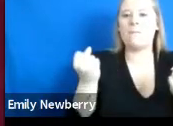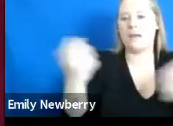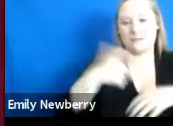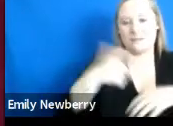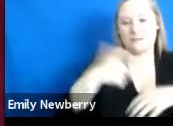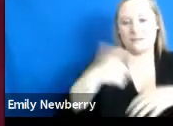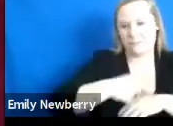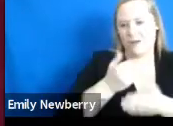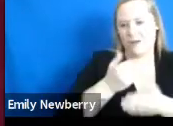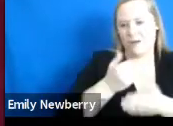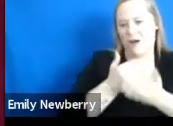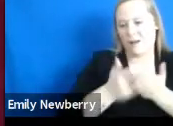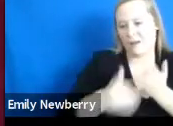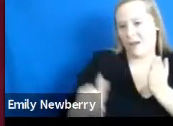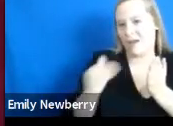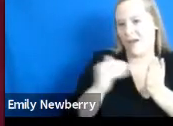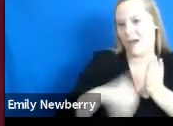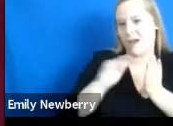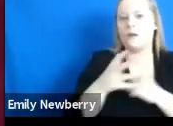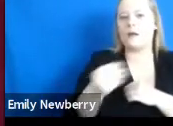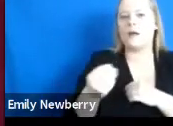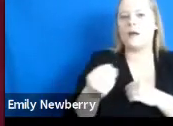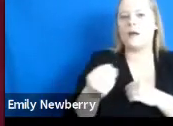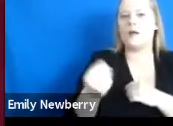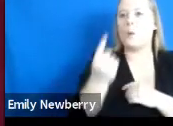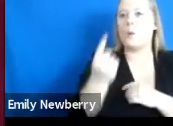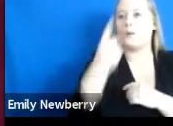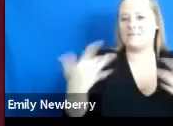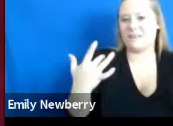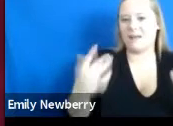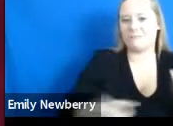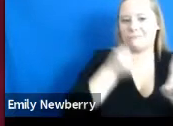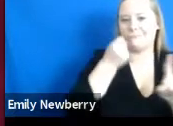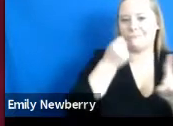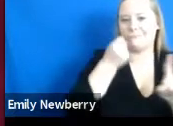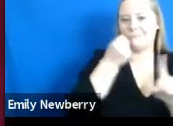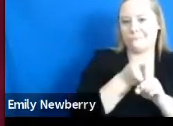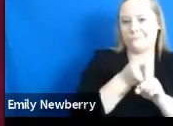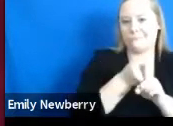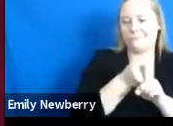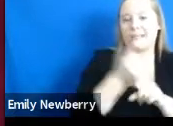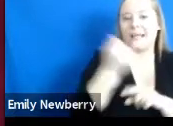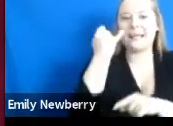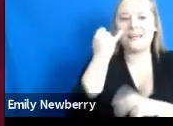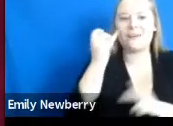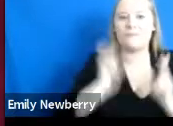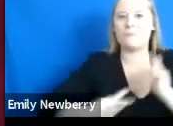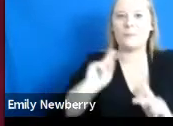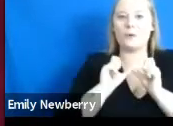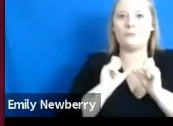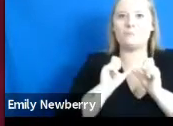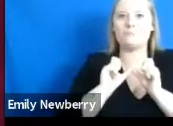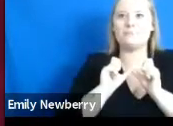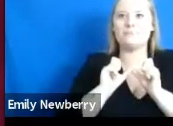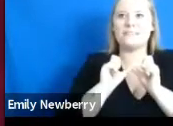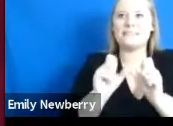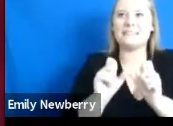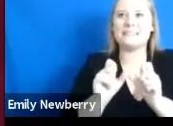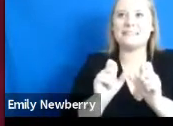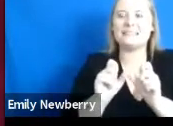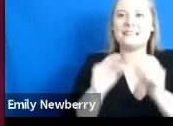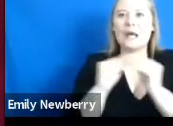it's always due to an event, whether people are in constant conflict with each other or a climatic